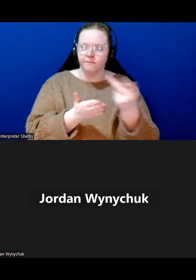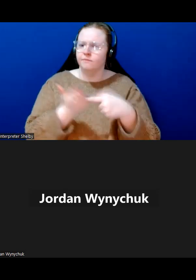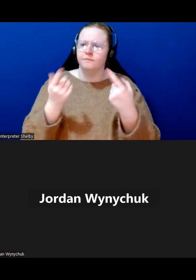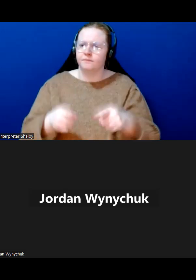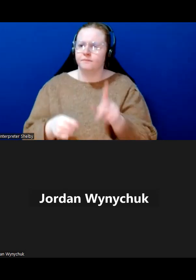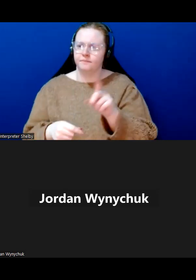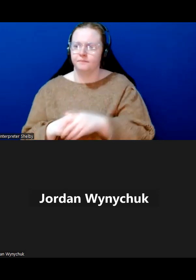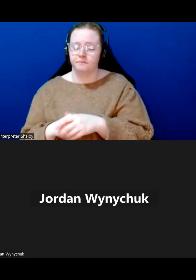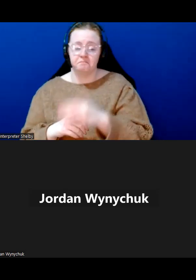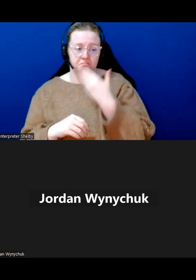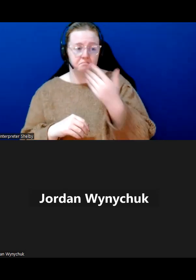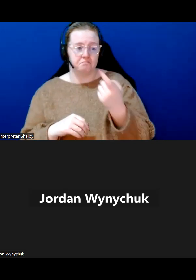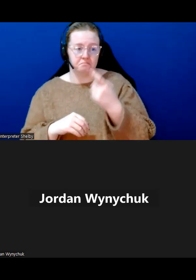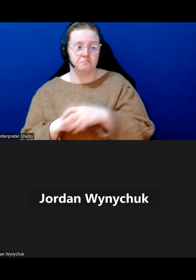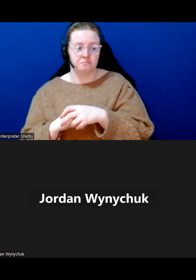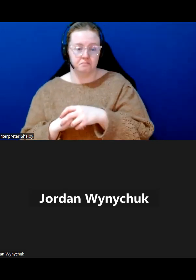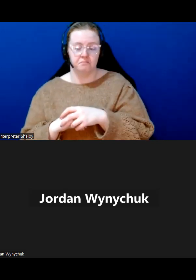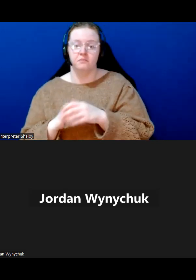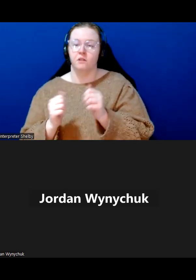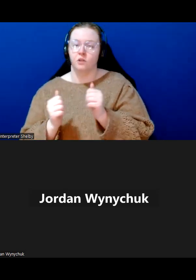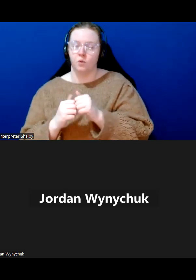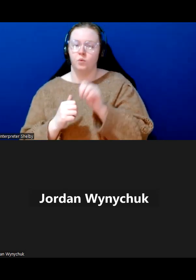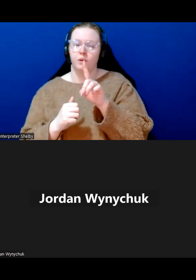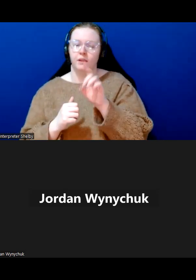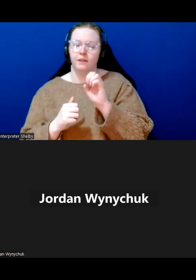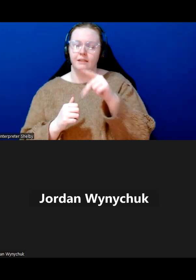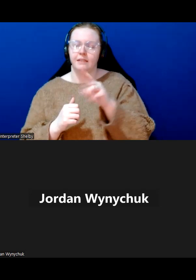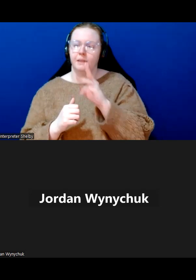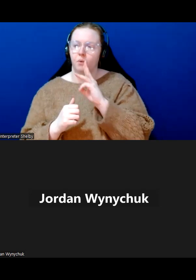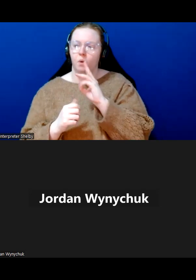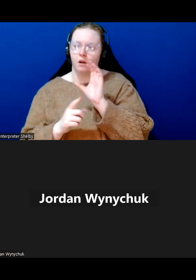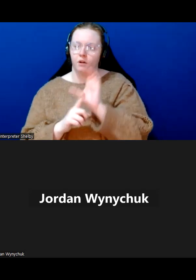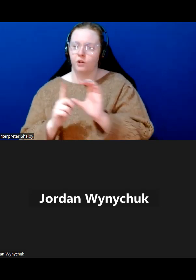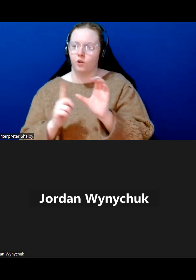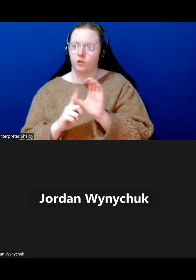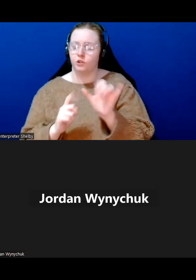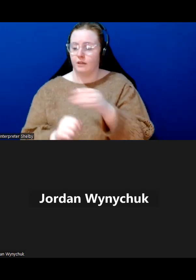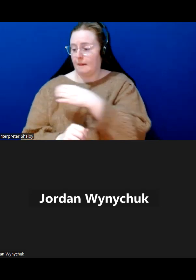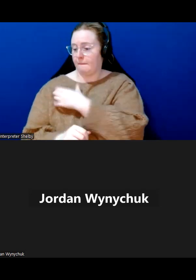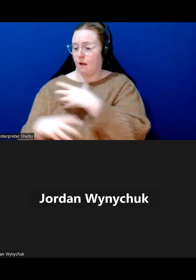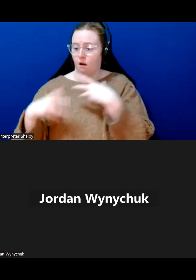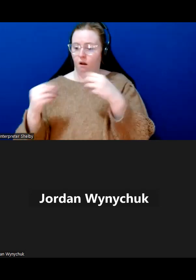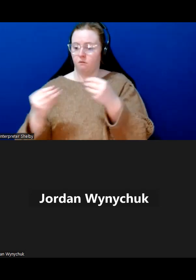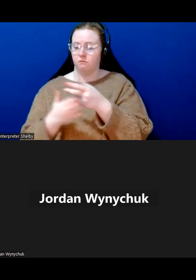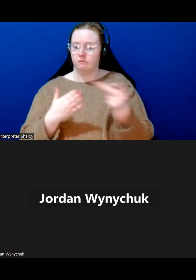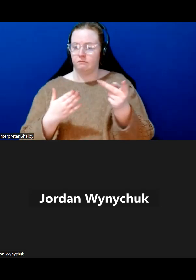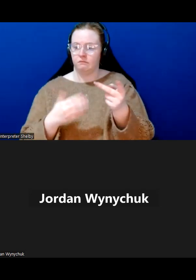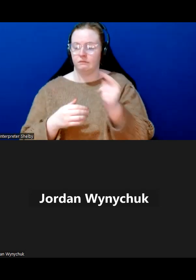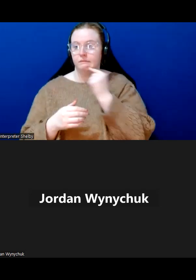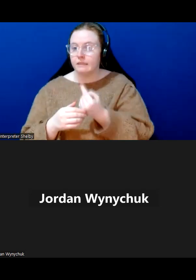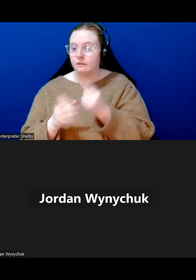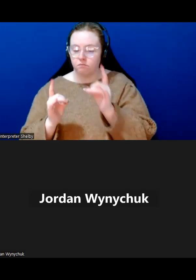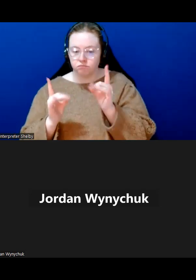That's a great question. So with deep water culture, the power failure isn't detrimental to the